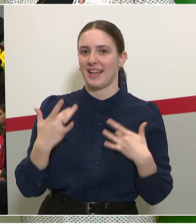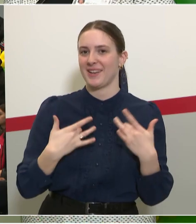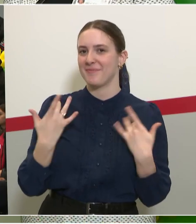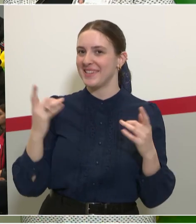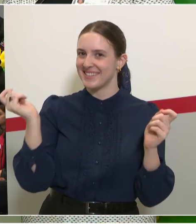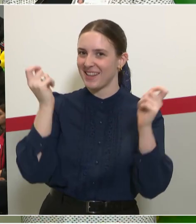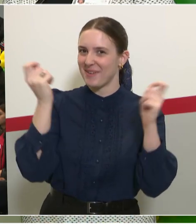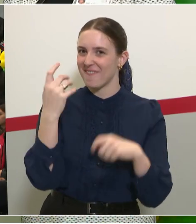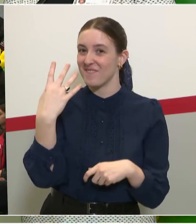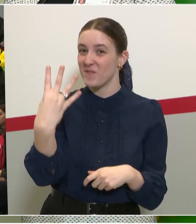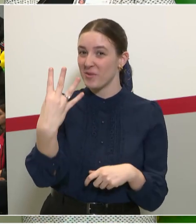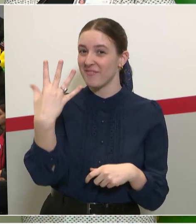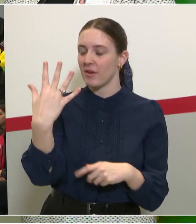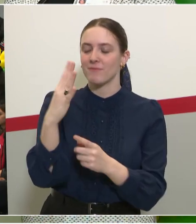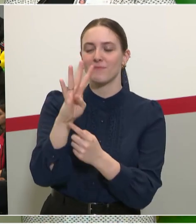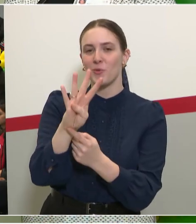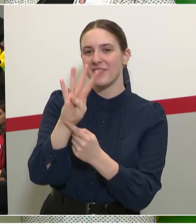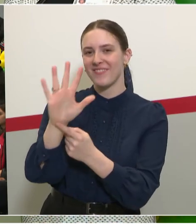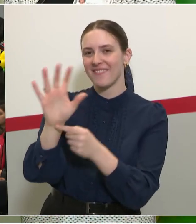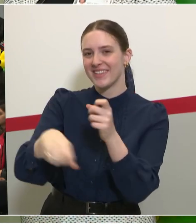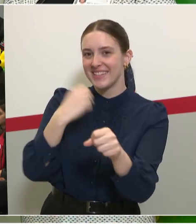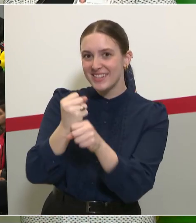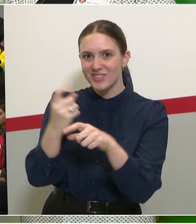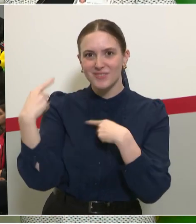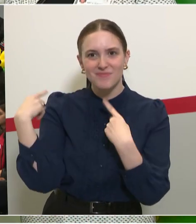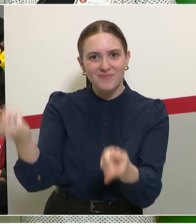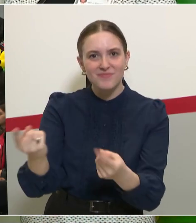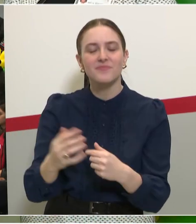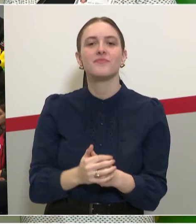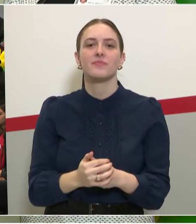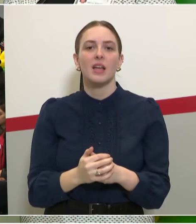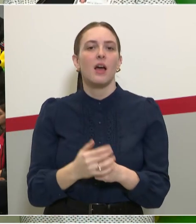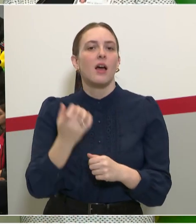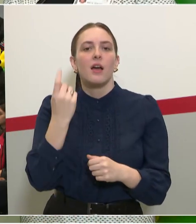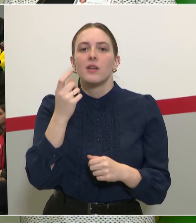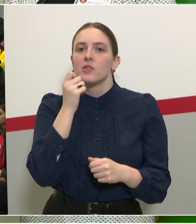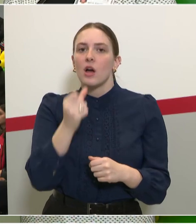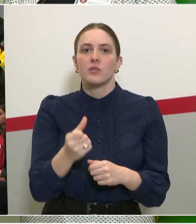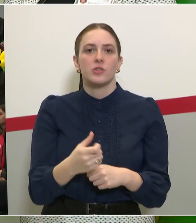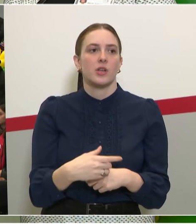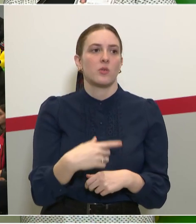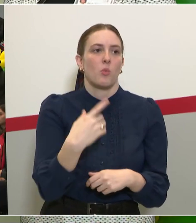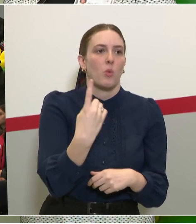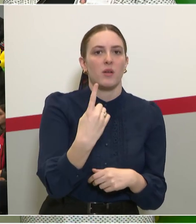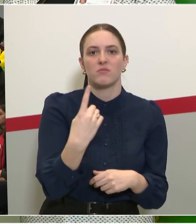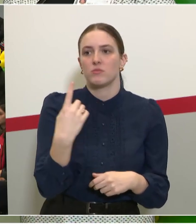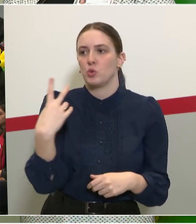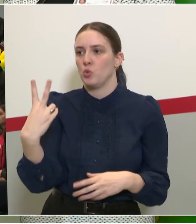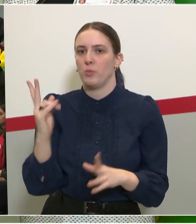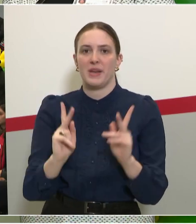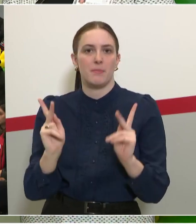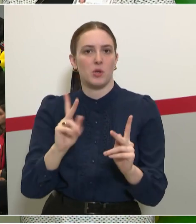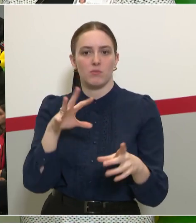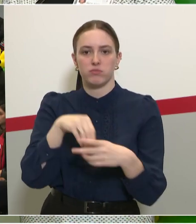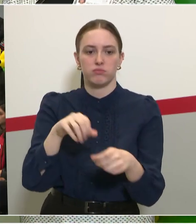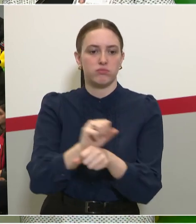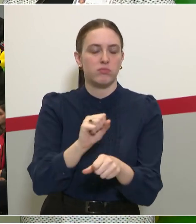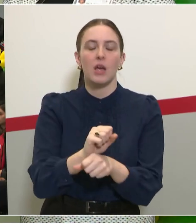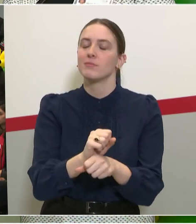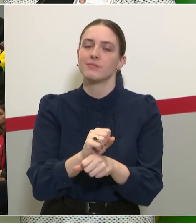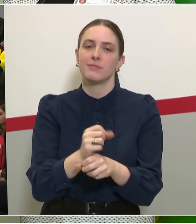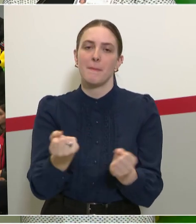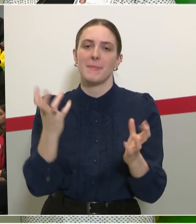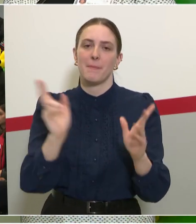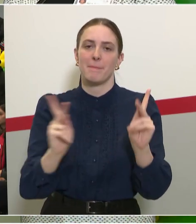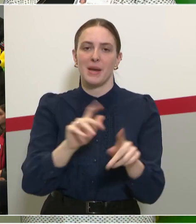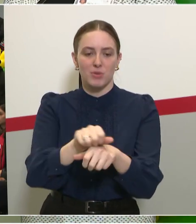45 years. Now, it's not just 1 or 2 people that make this MBSYEP program happen. This past